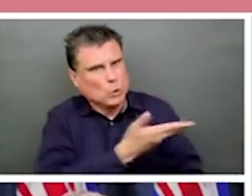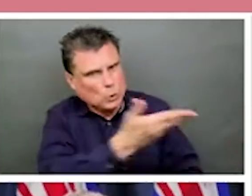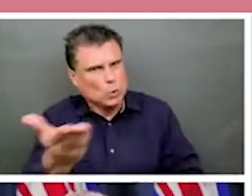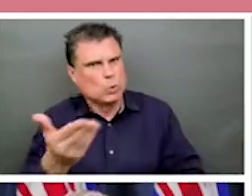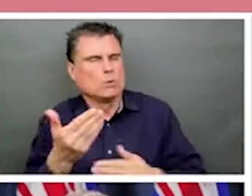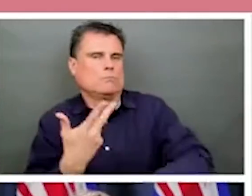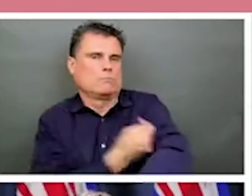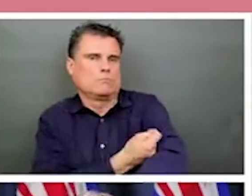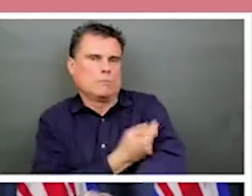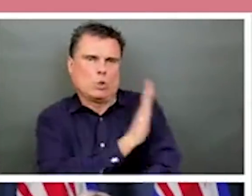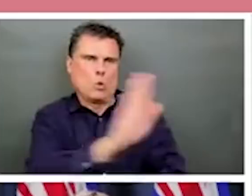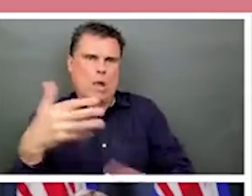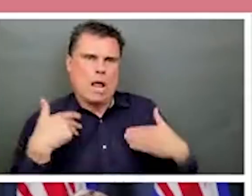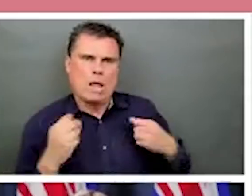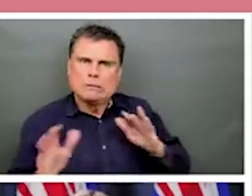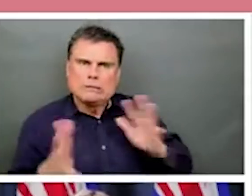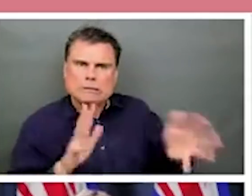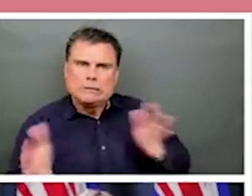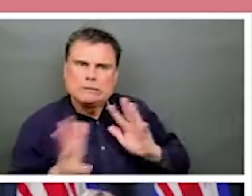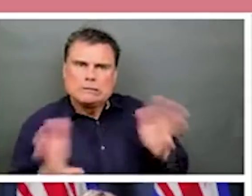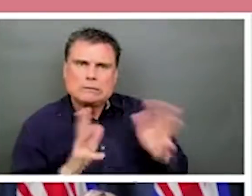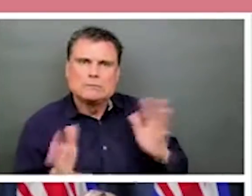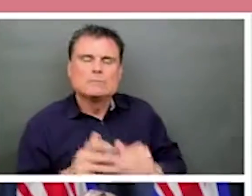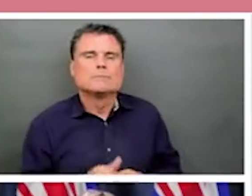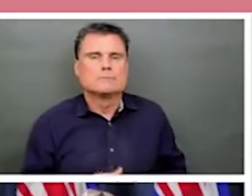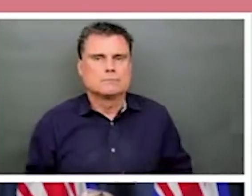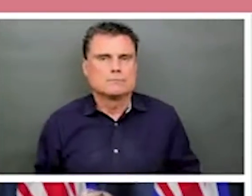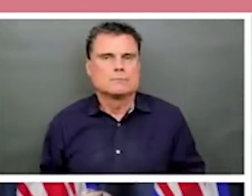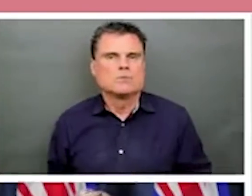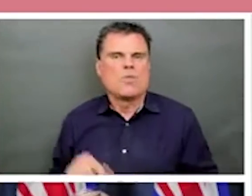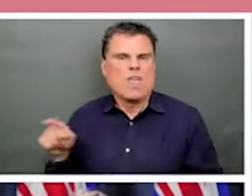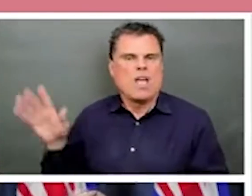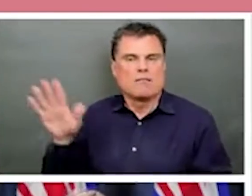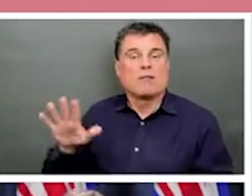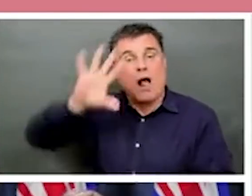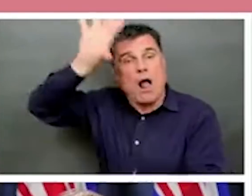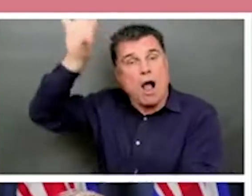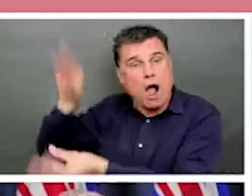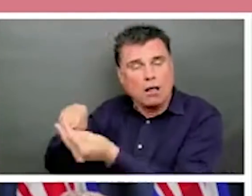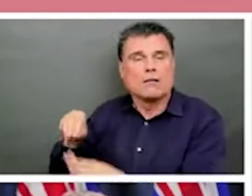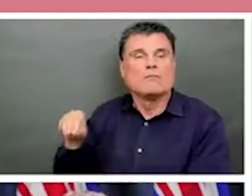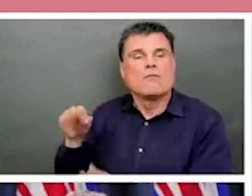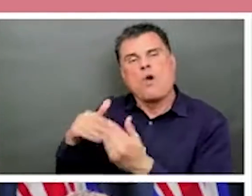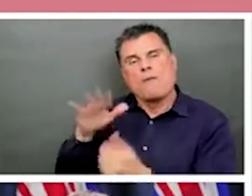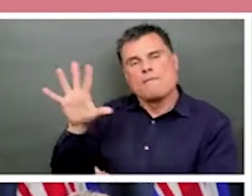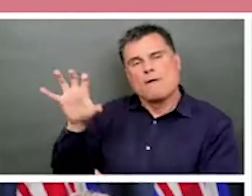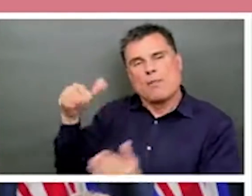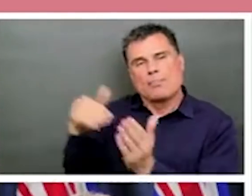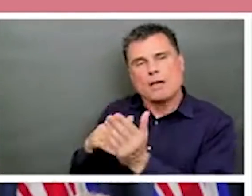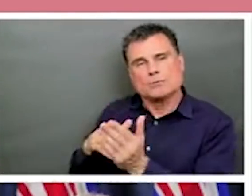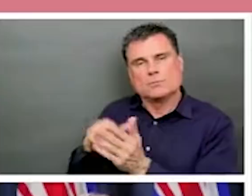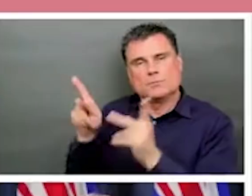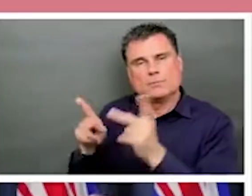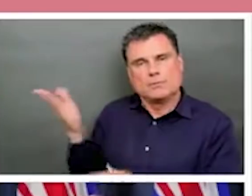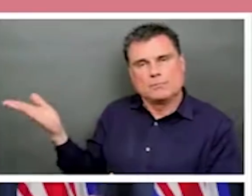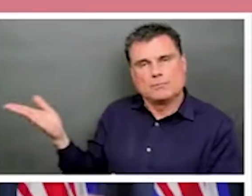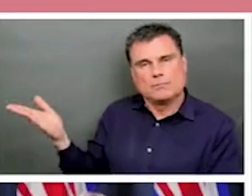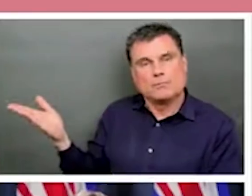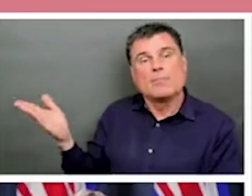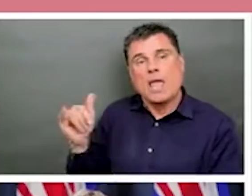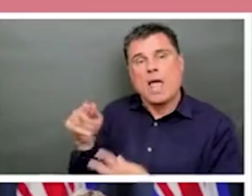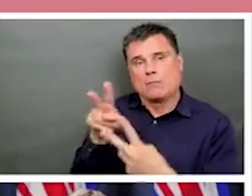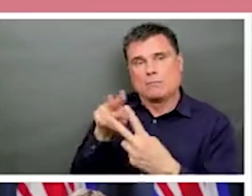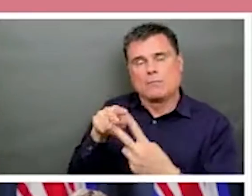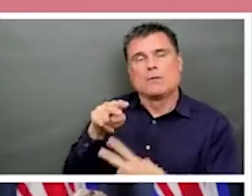two groups, we will cover off the extra 500,000 doses of Pfizer and Moderna that are coming to us. When we